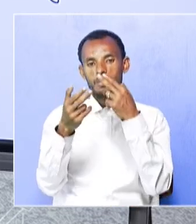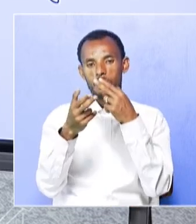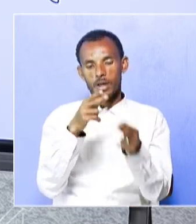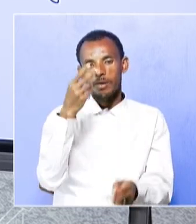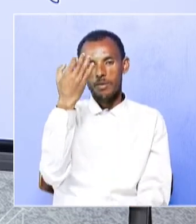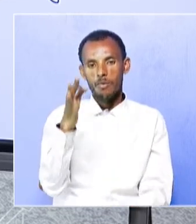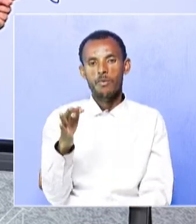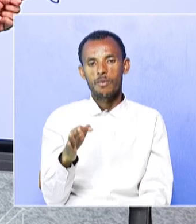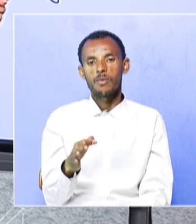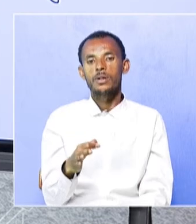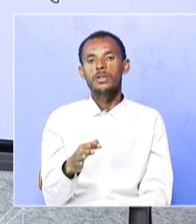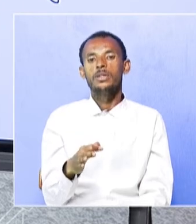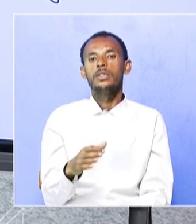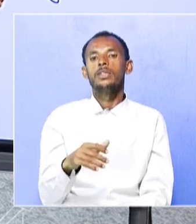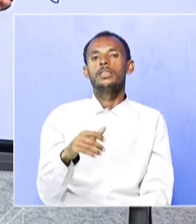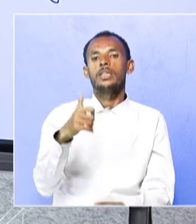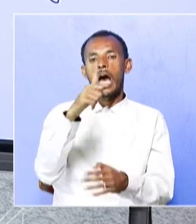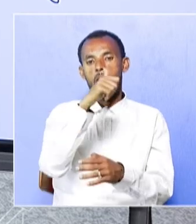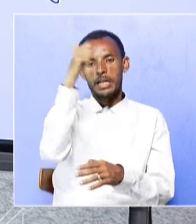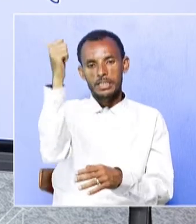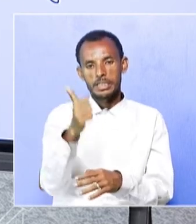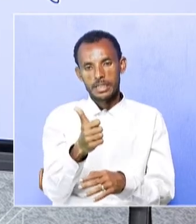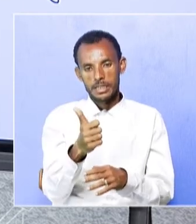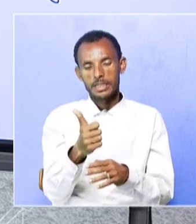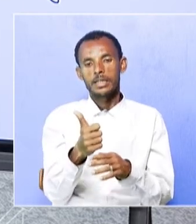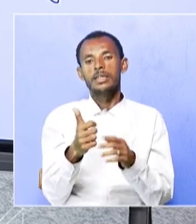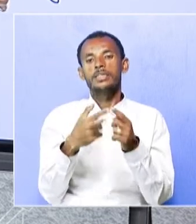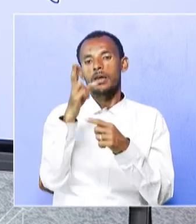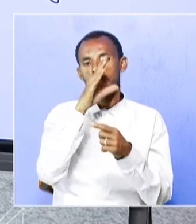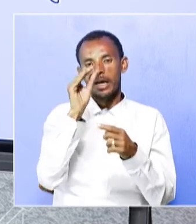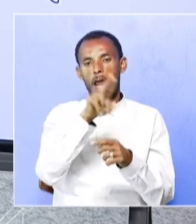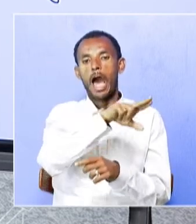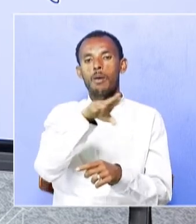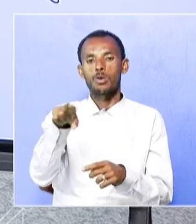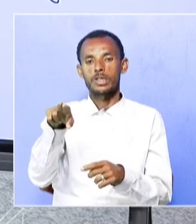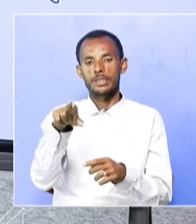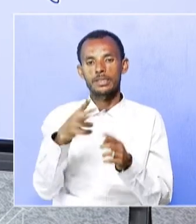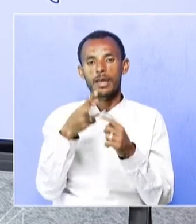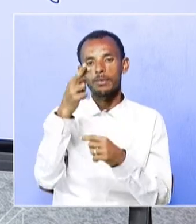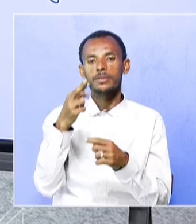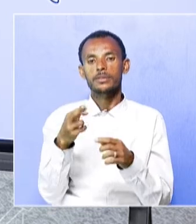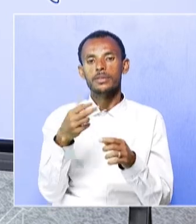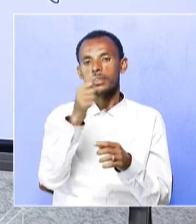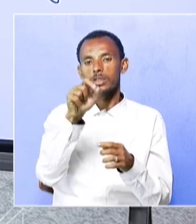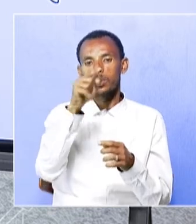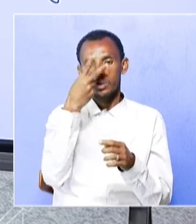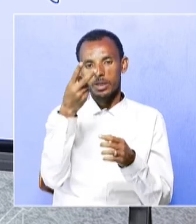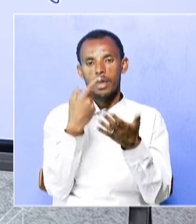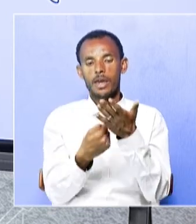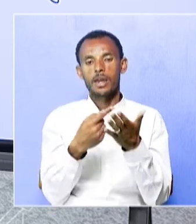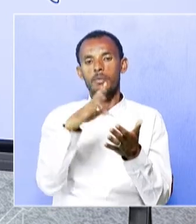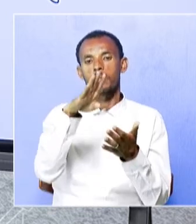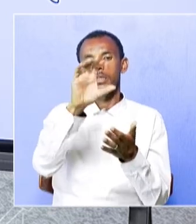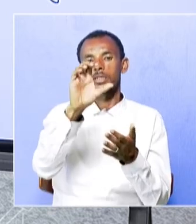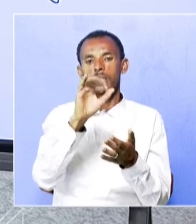of the adjacent segment and the hypotenuse, right? As you can see here,